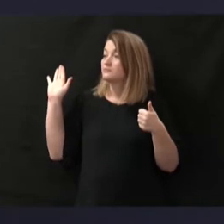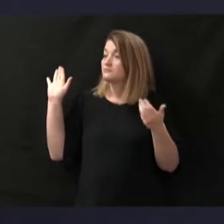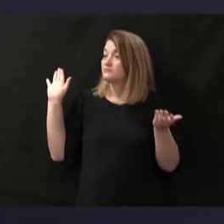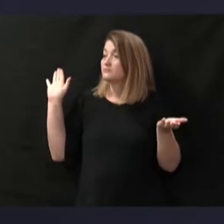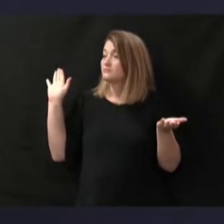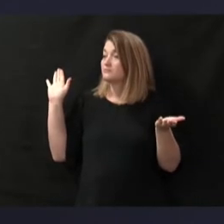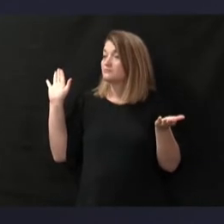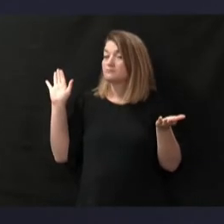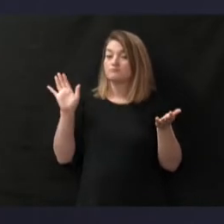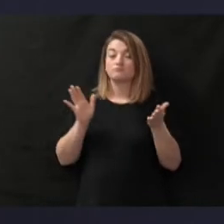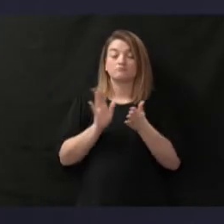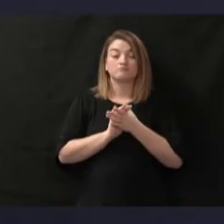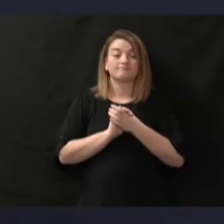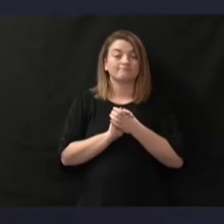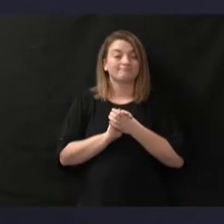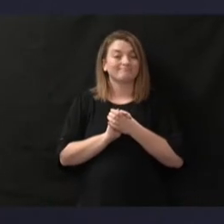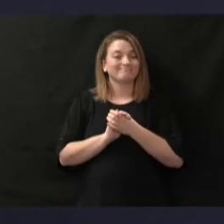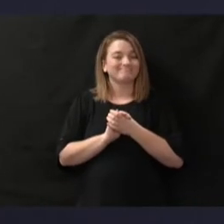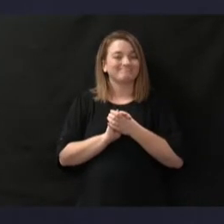All right.